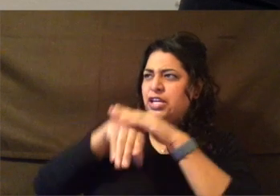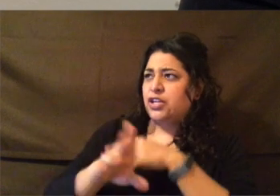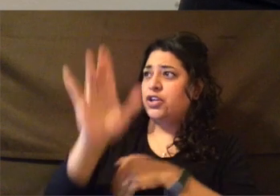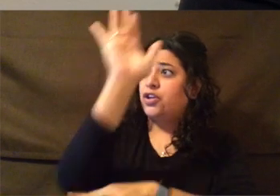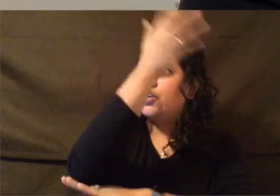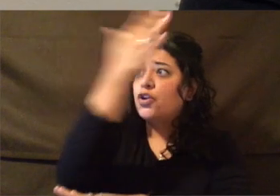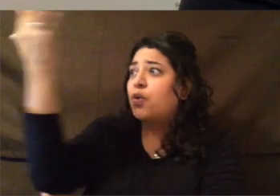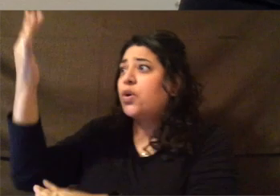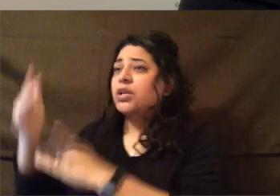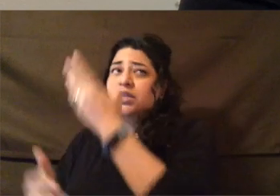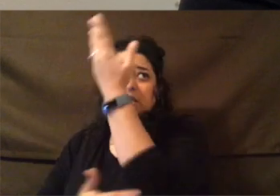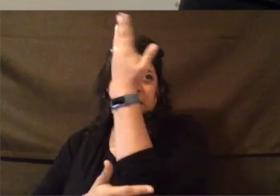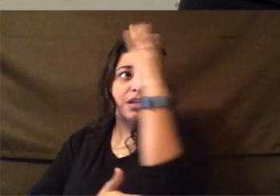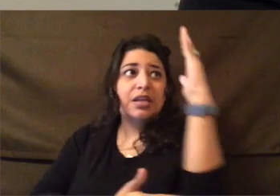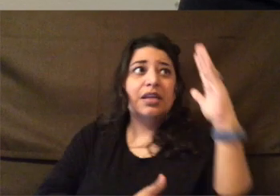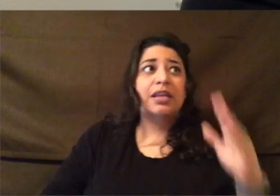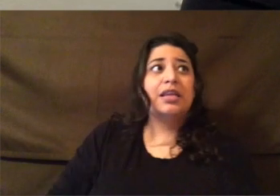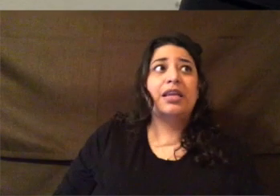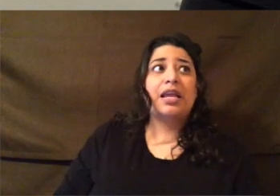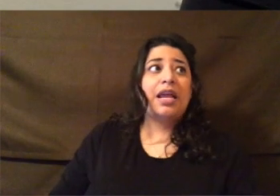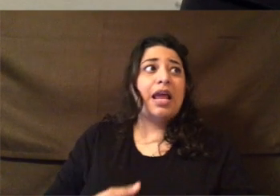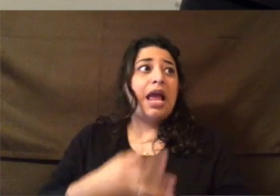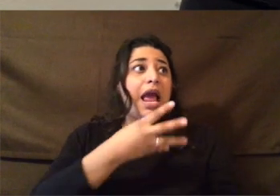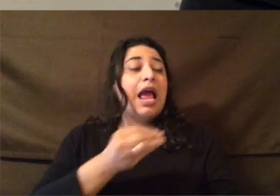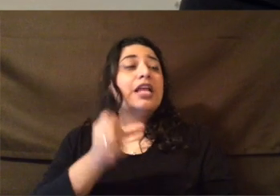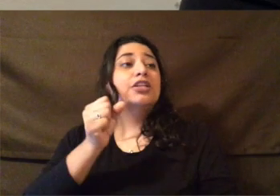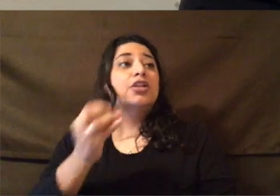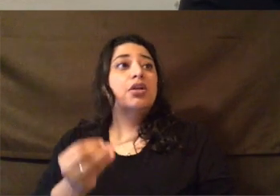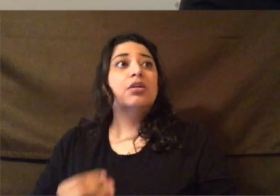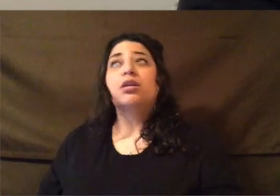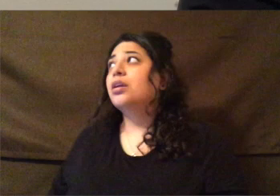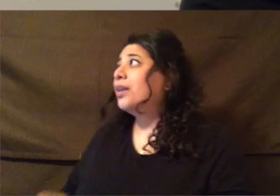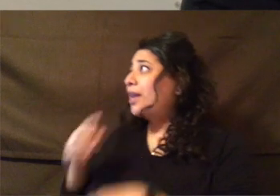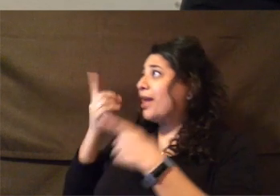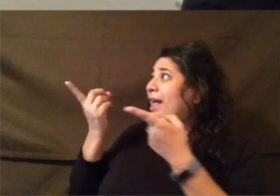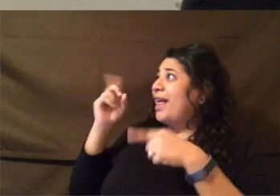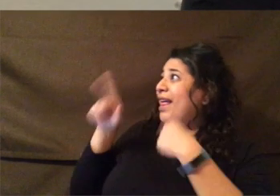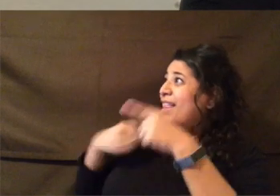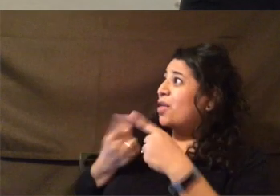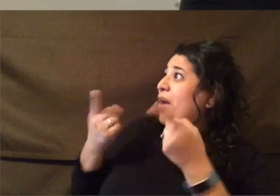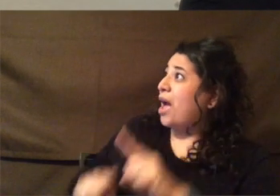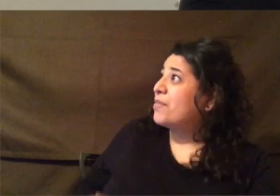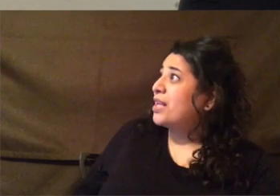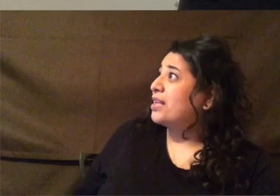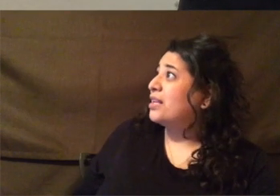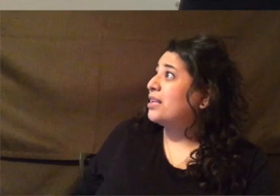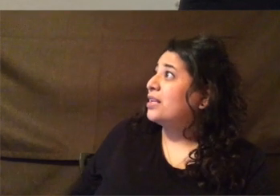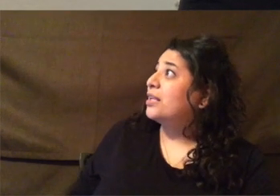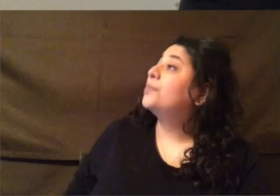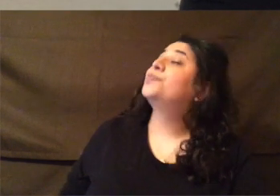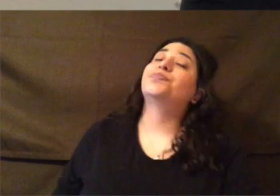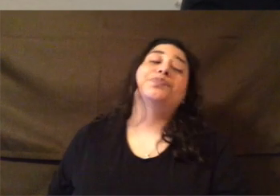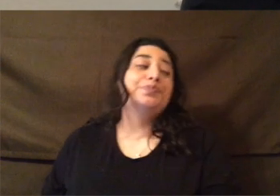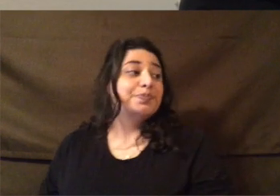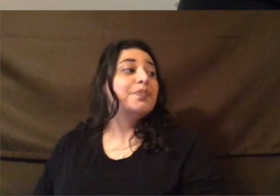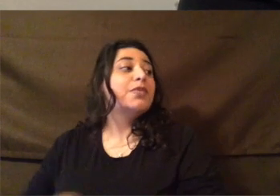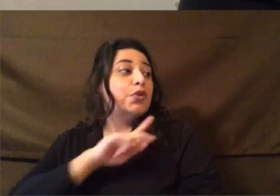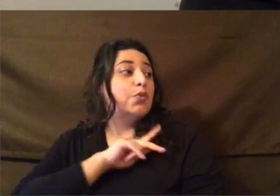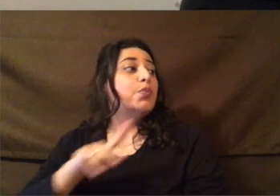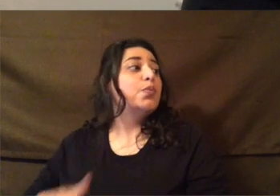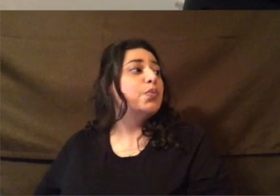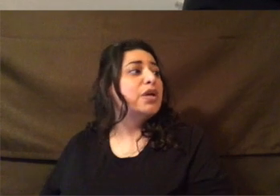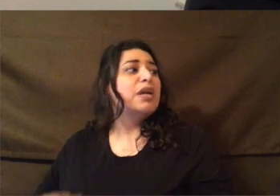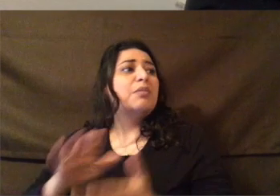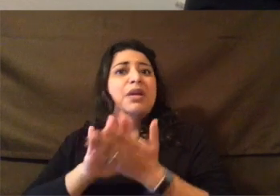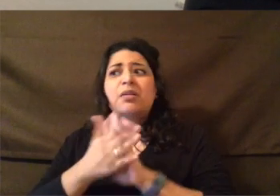into the woods. And so? And so what? Said Abilene. What happened then? And so the princess